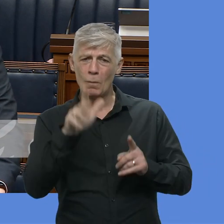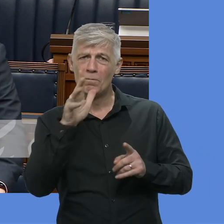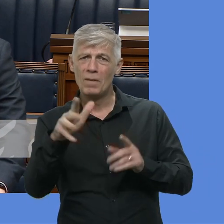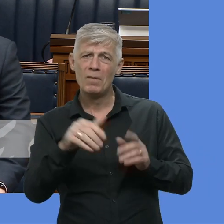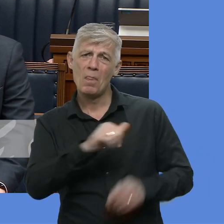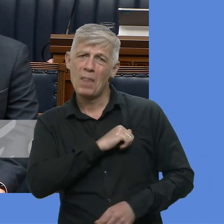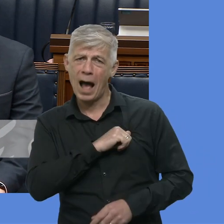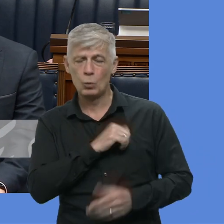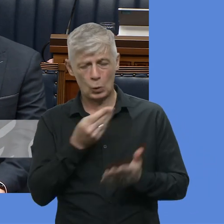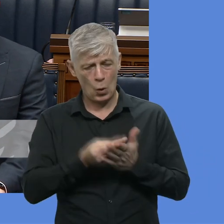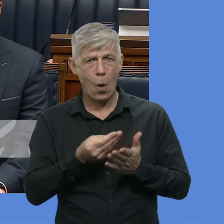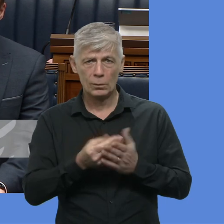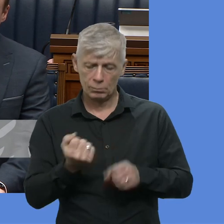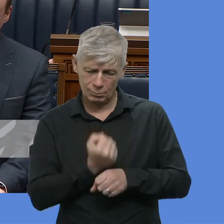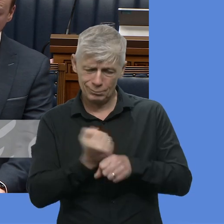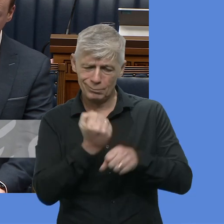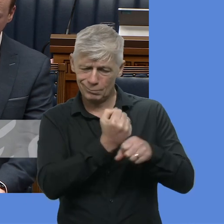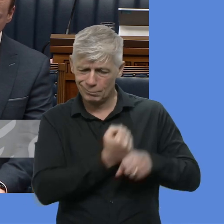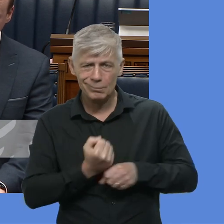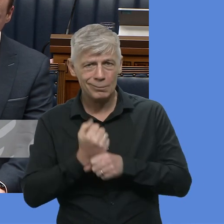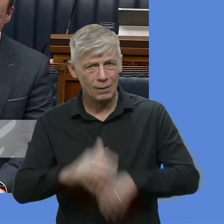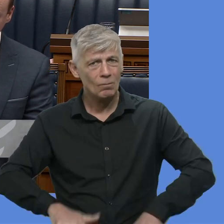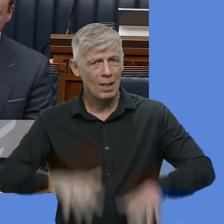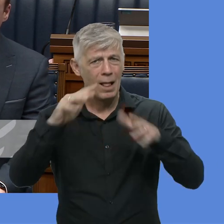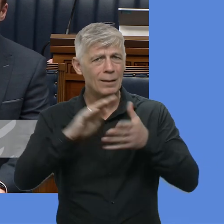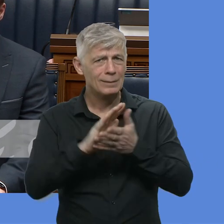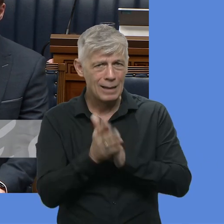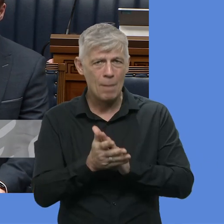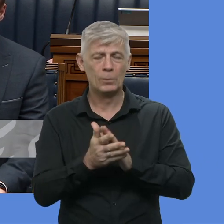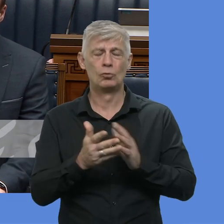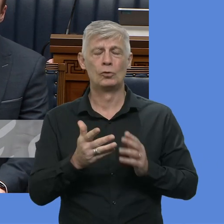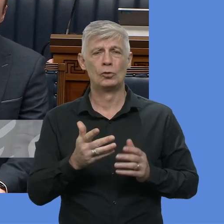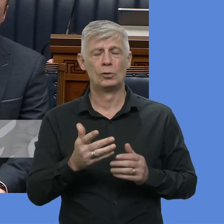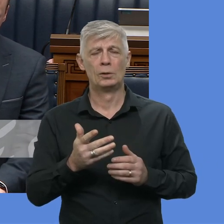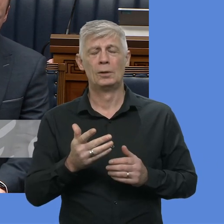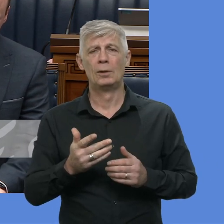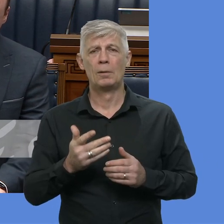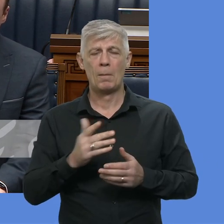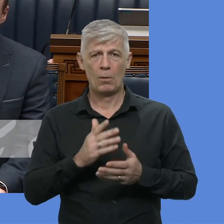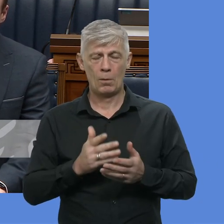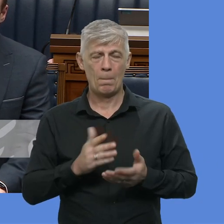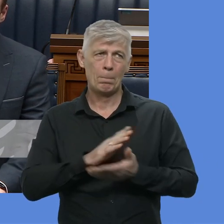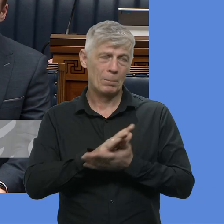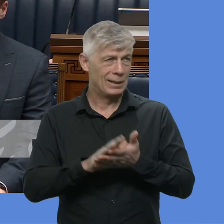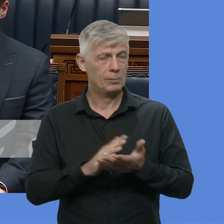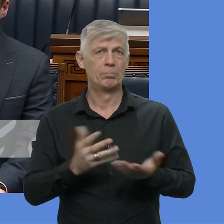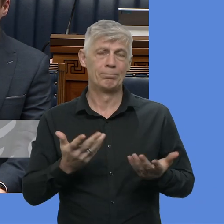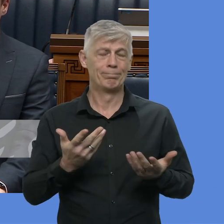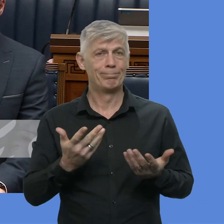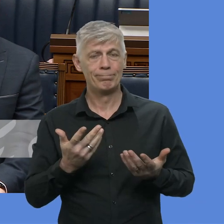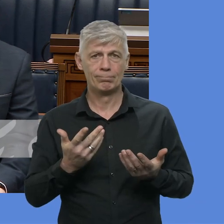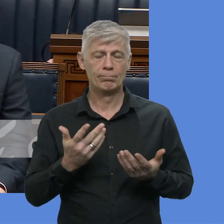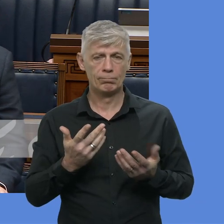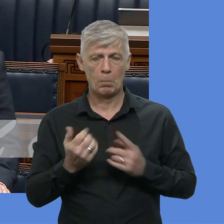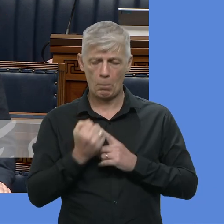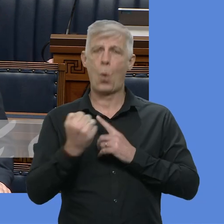£50,000 to repair and refurbish a home that has been damaged by flooding. That is something which is very,